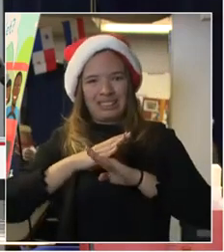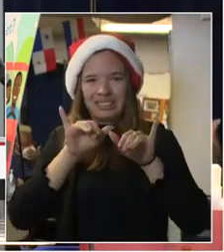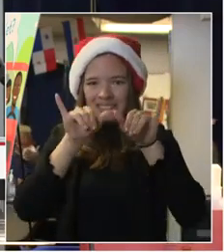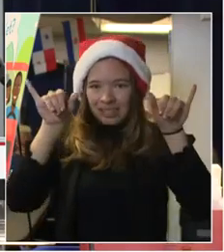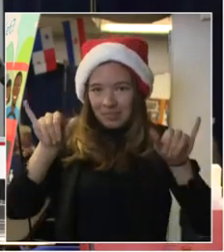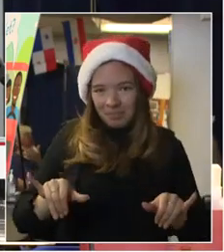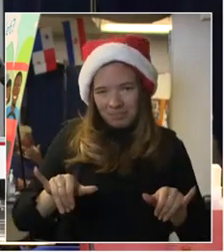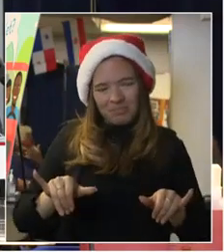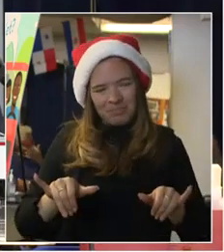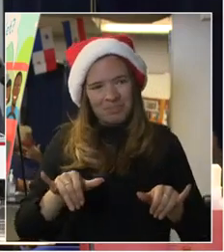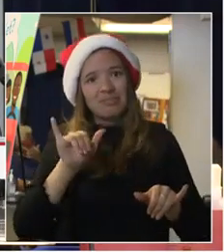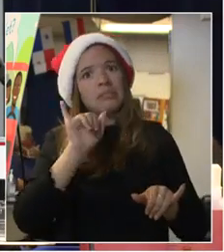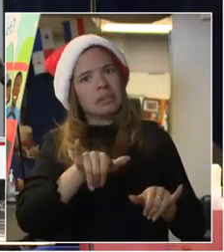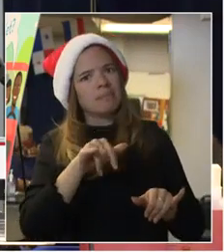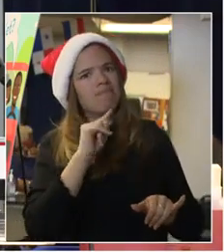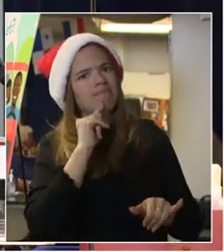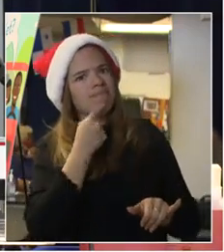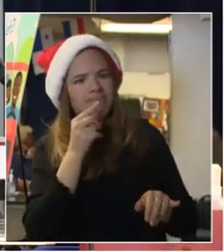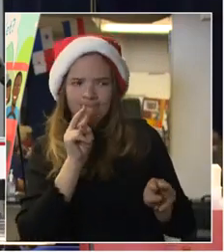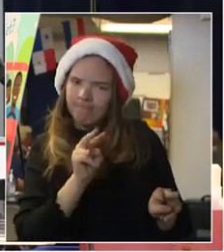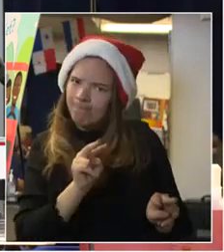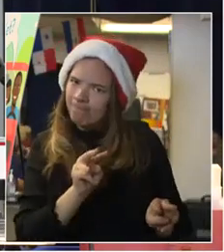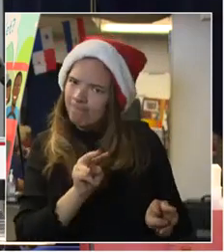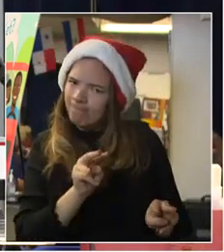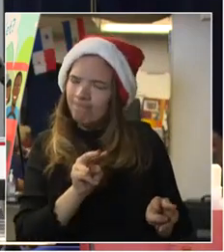again, contact your primary care